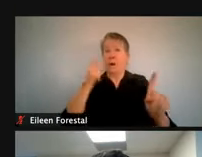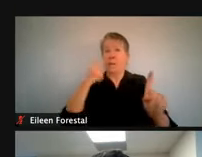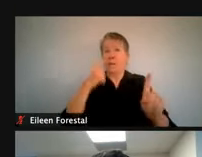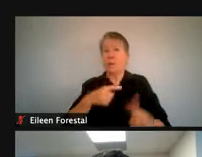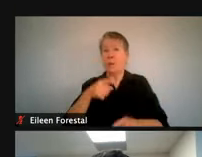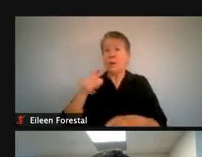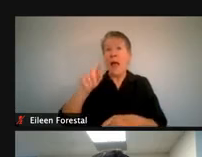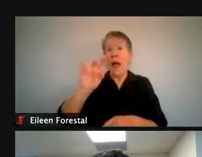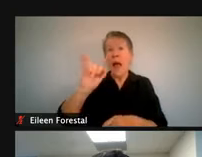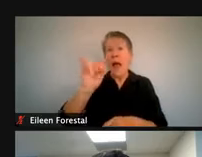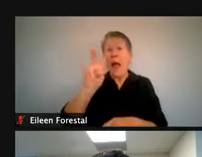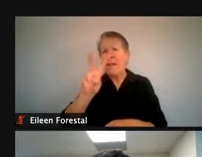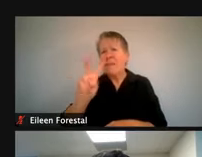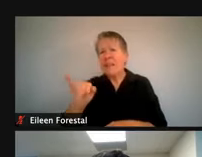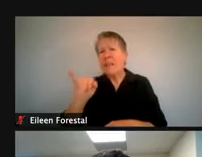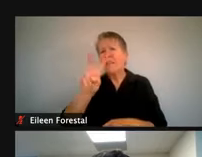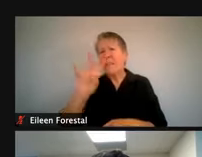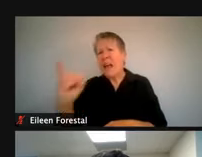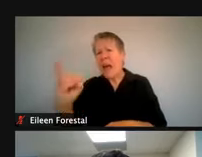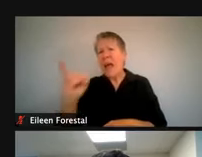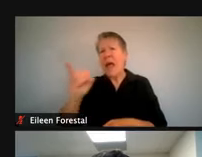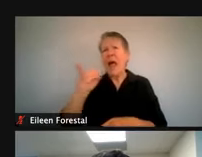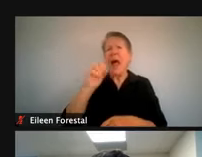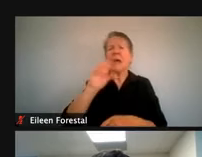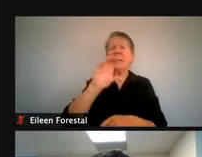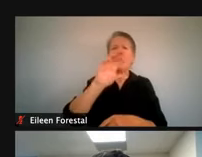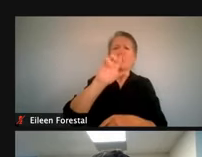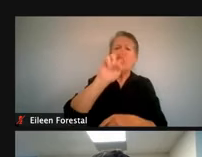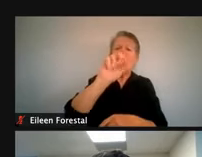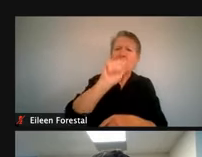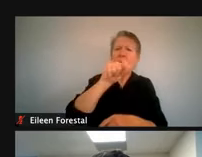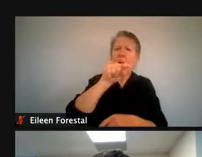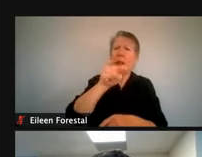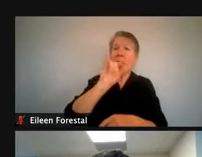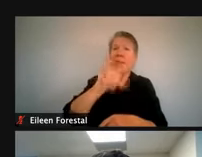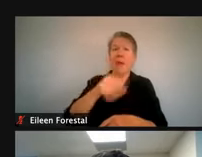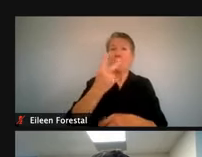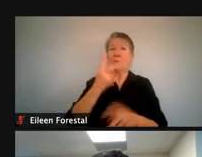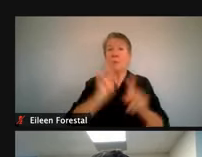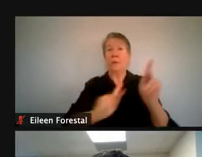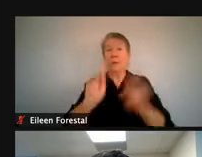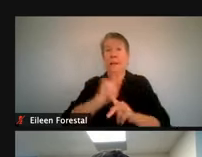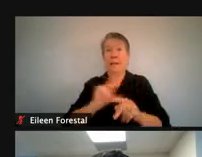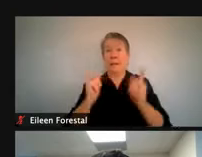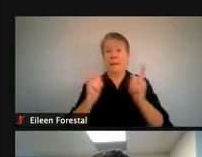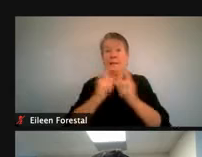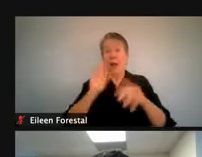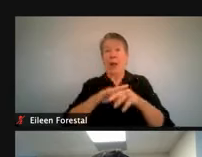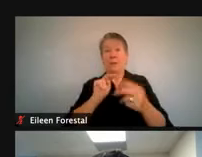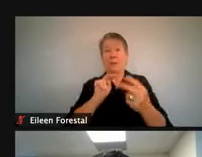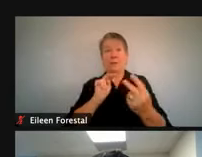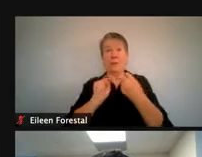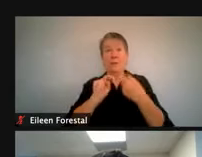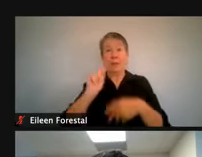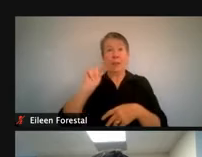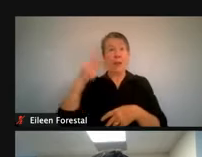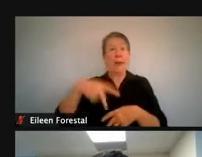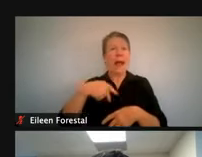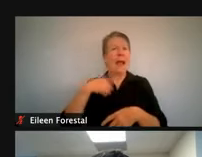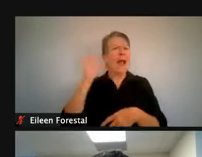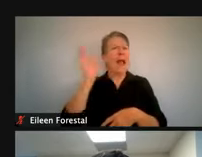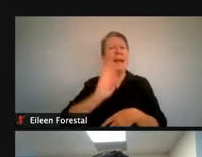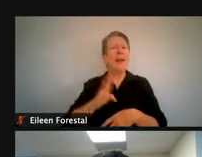about the Jersey Turnpike, but I have yet to hear a love story about the Jersey Turnpike. So thank